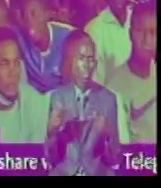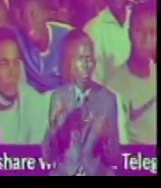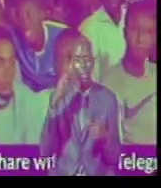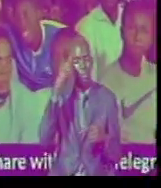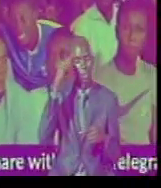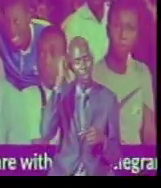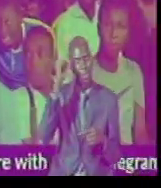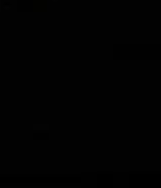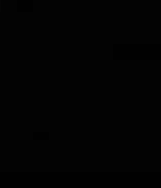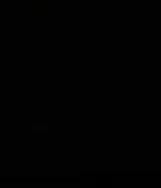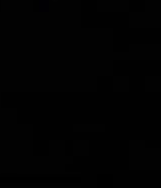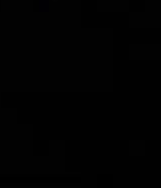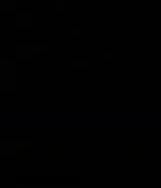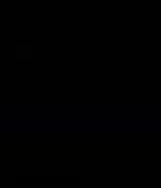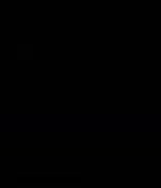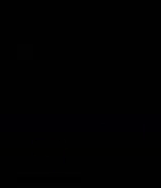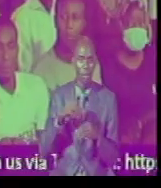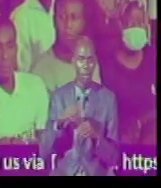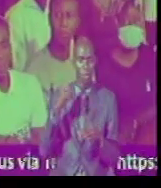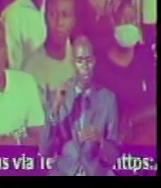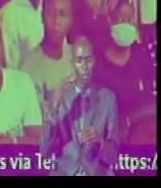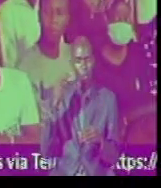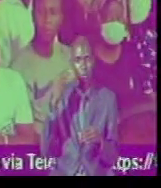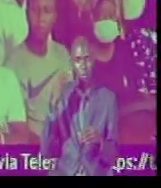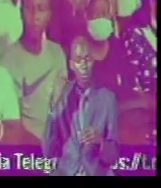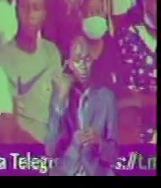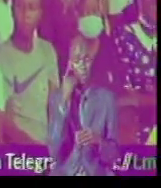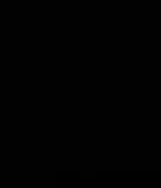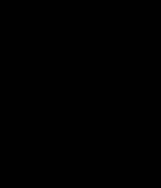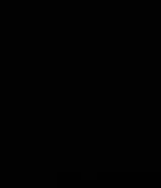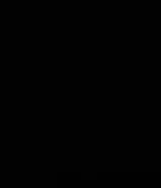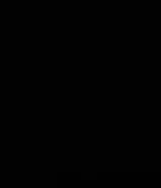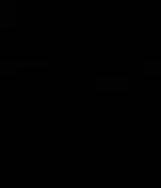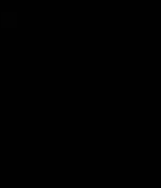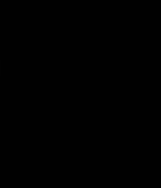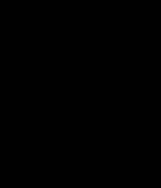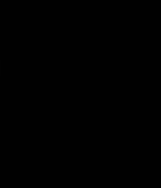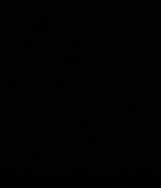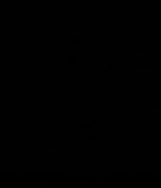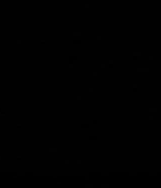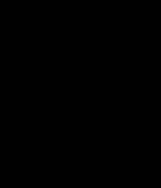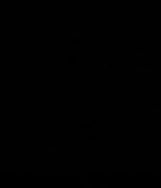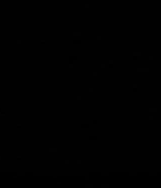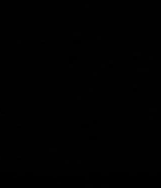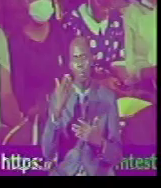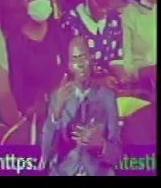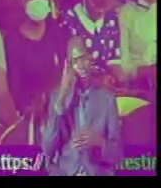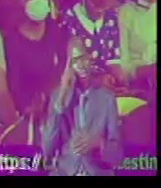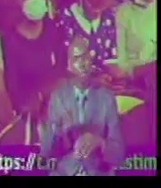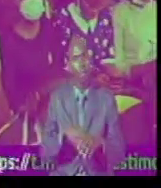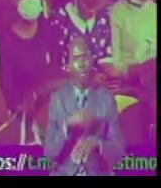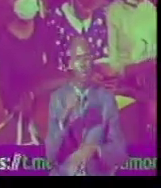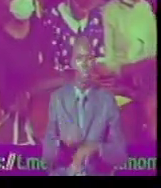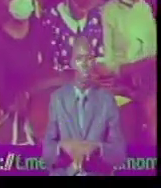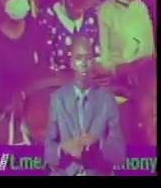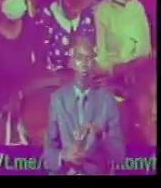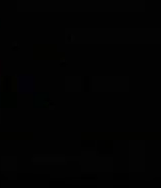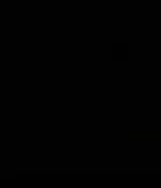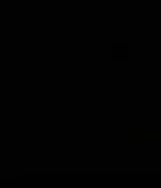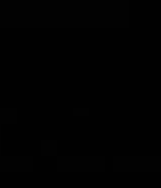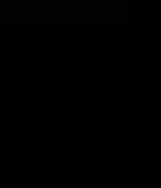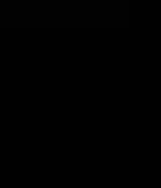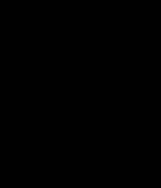it within my forehead and the corner of my eye. So this problem has lasted for a long time and goes with